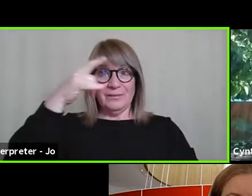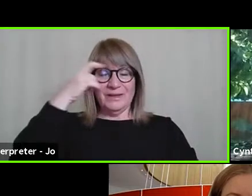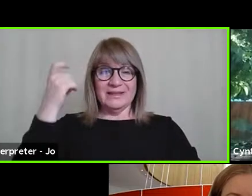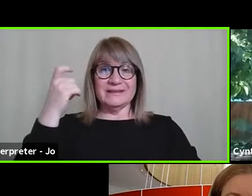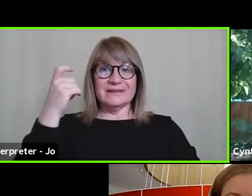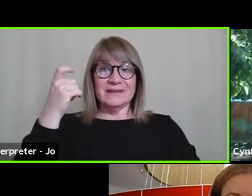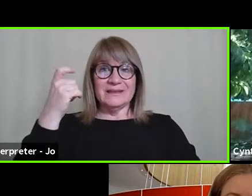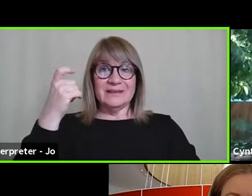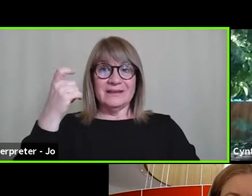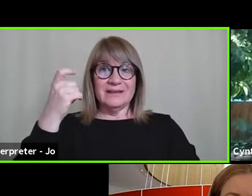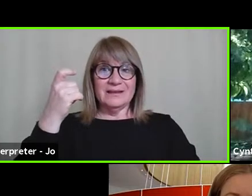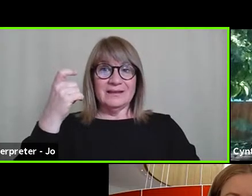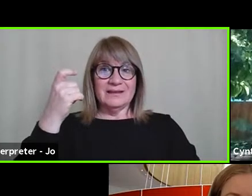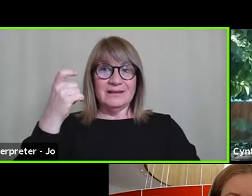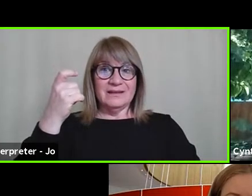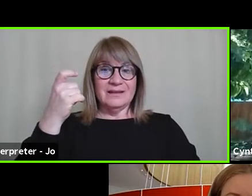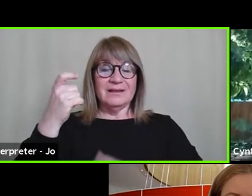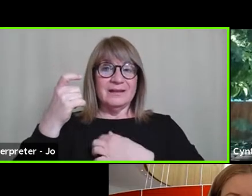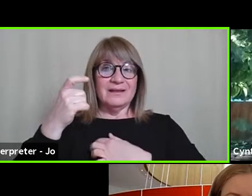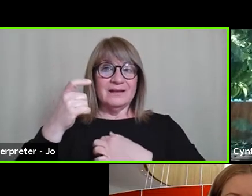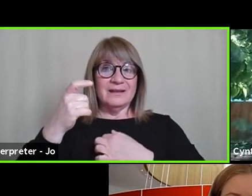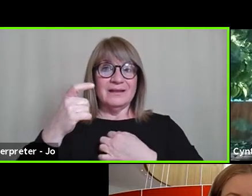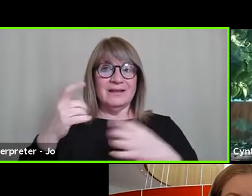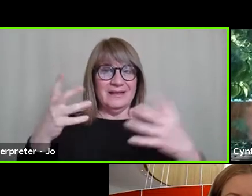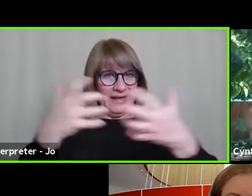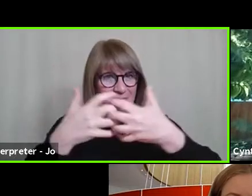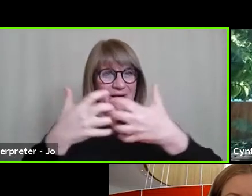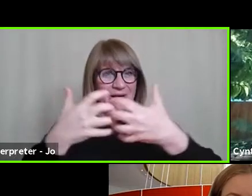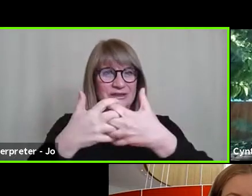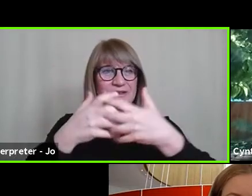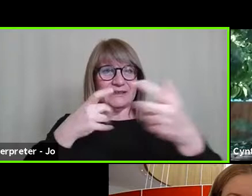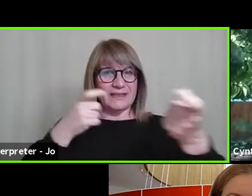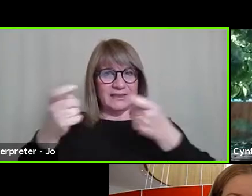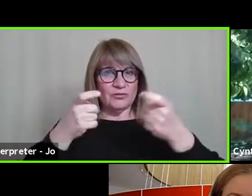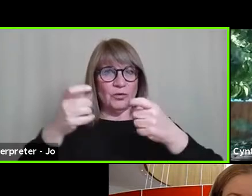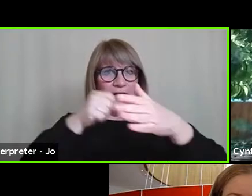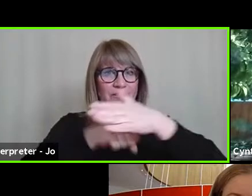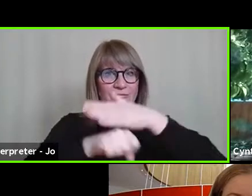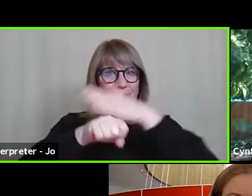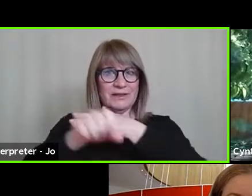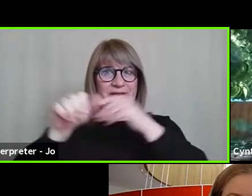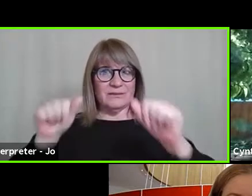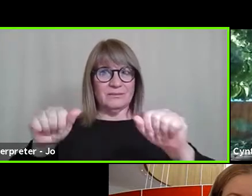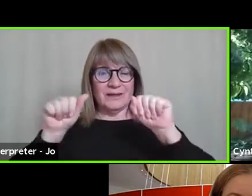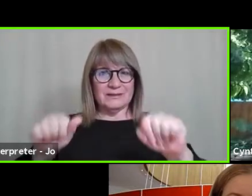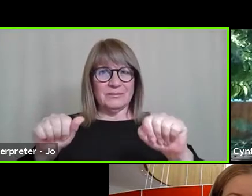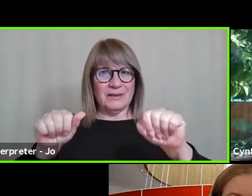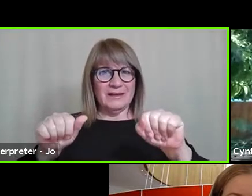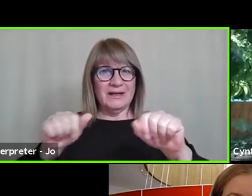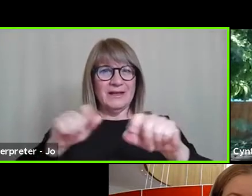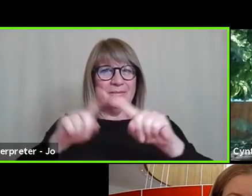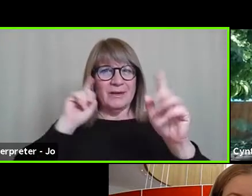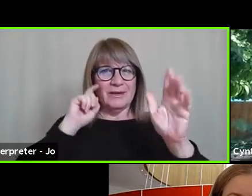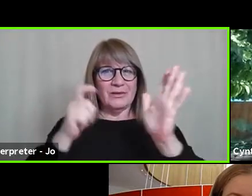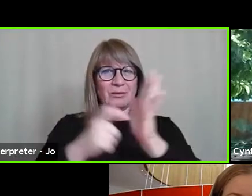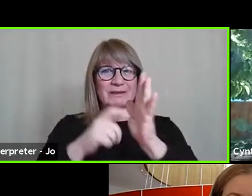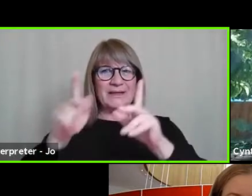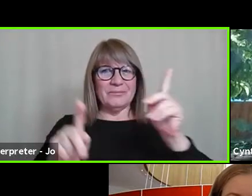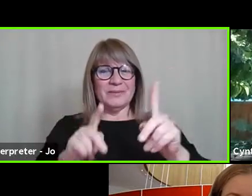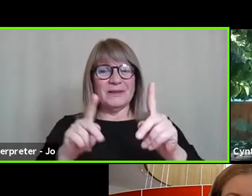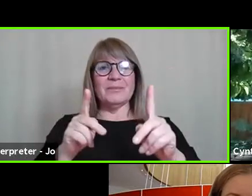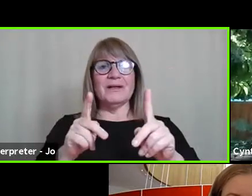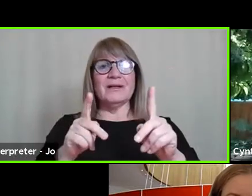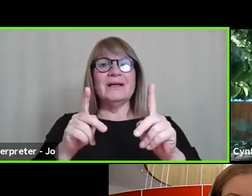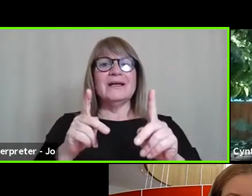with the control over reproductive capacity it highlighted the double squeeze that communities of color in california were facing